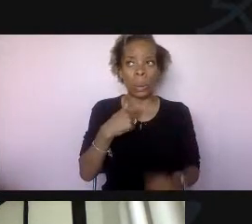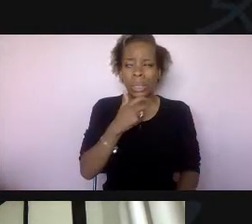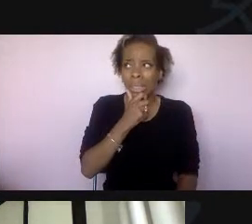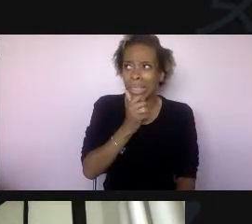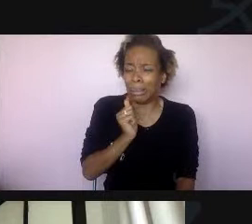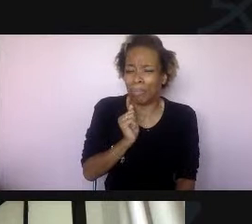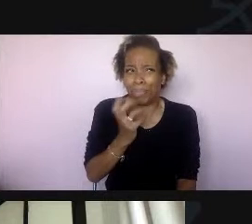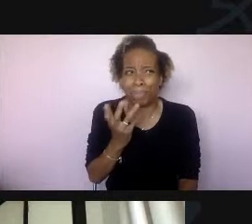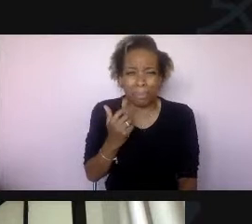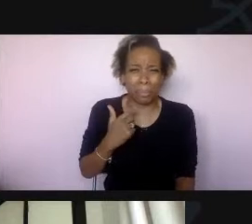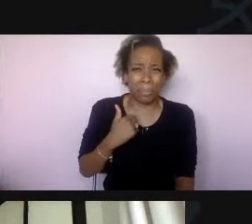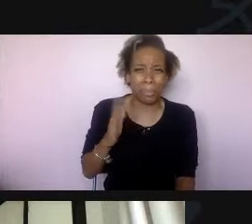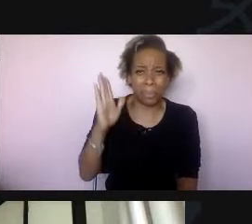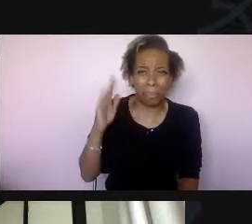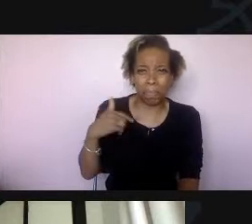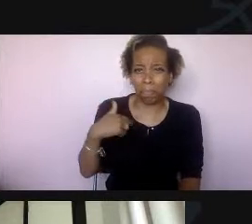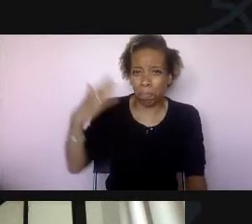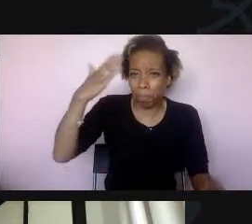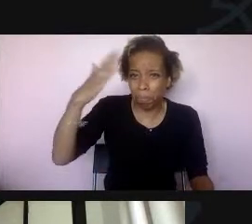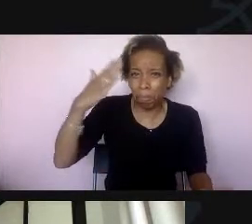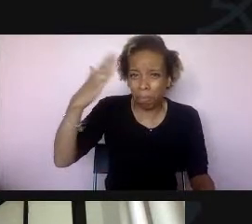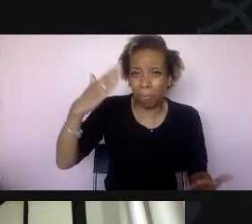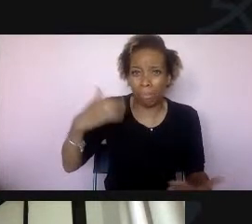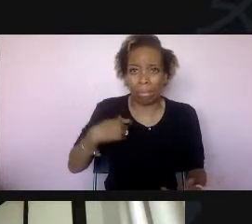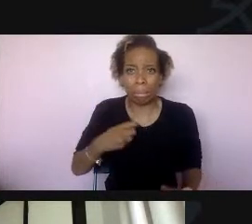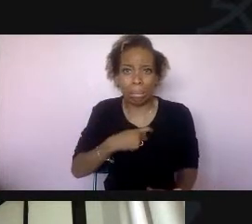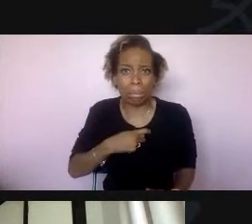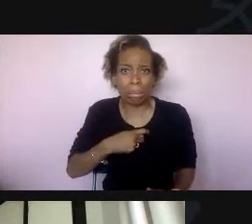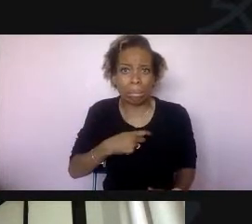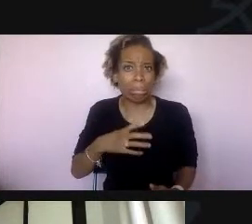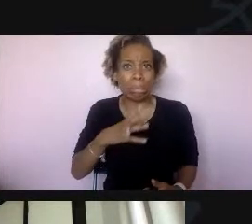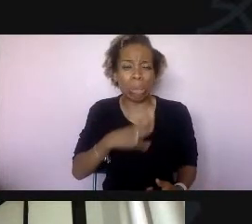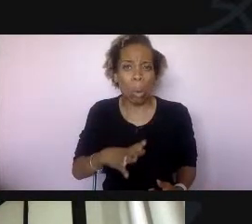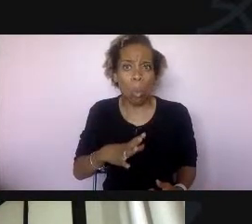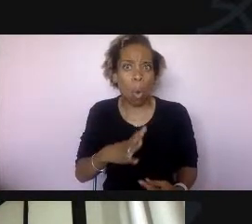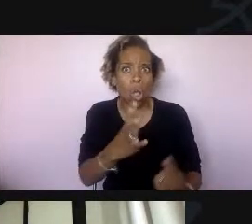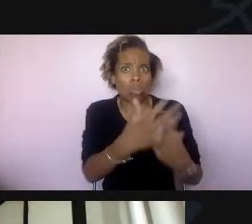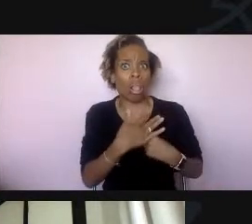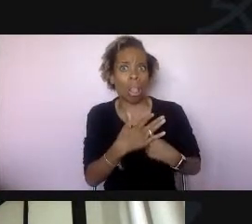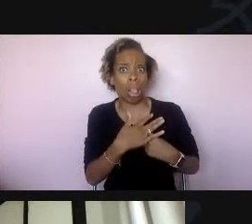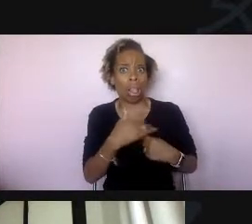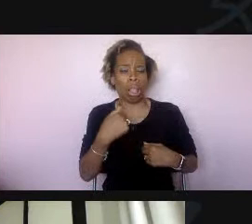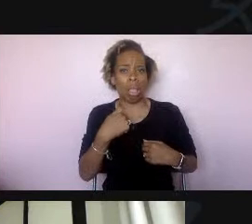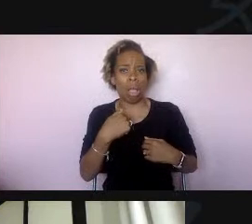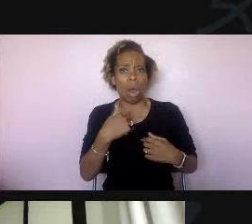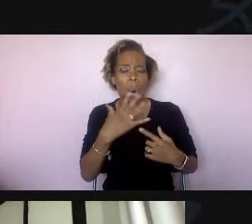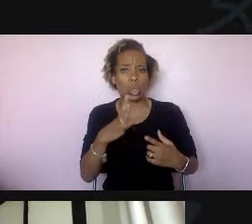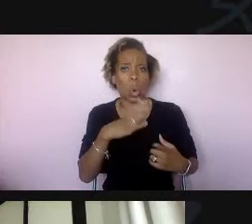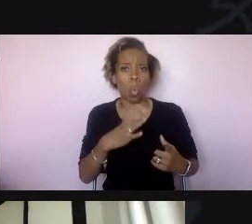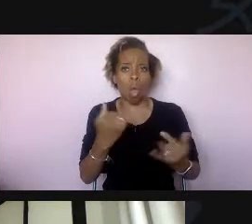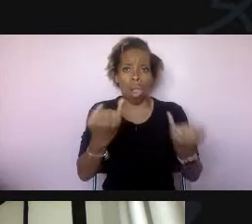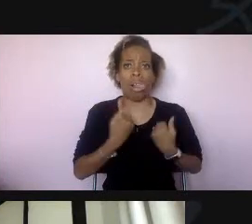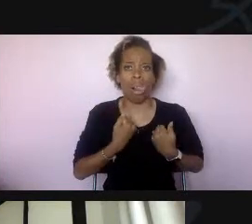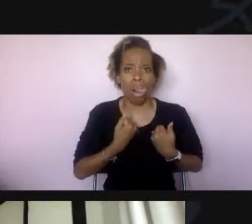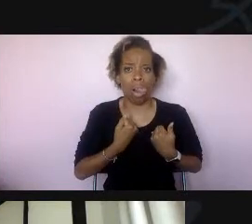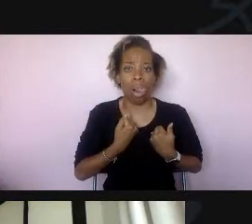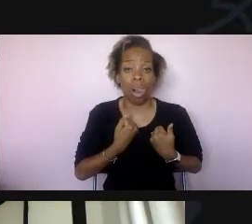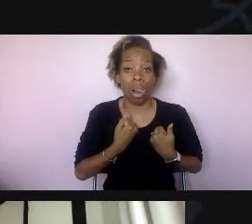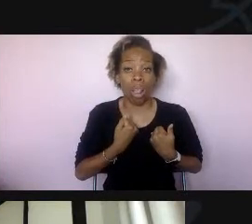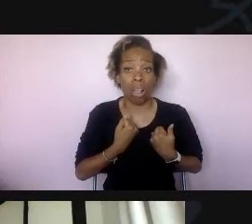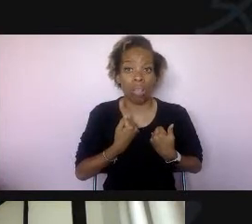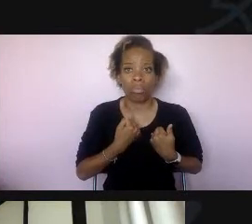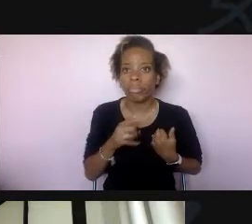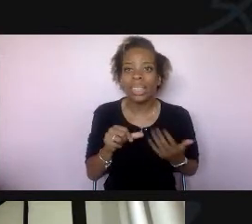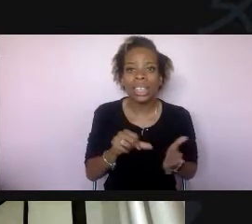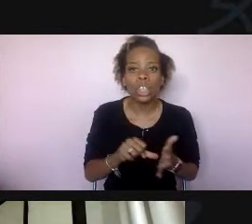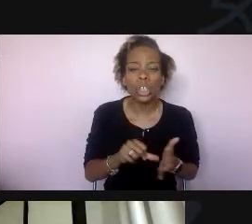out there or to say we don't know because we don't want to be called racist, there's an issue there. I think we